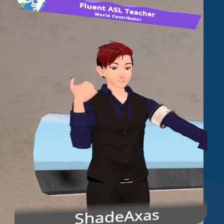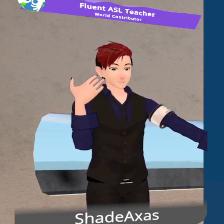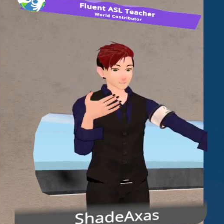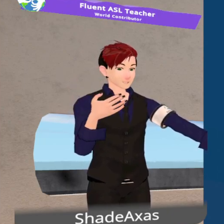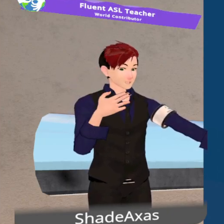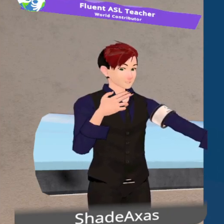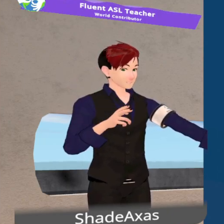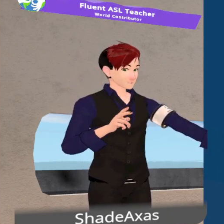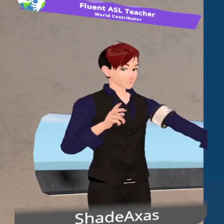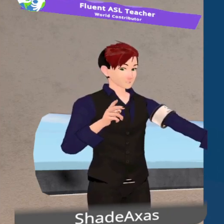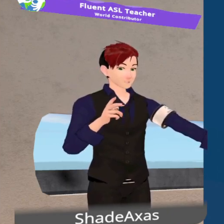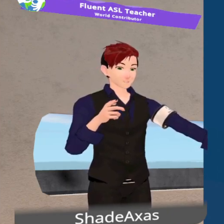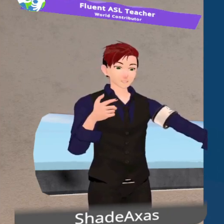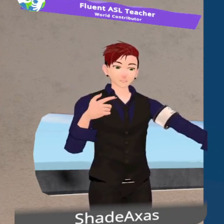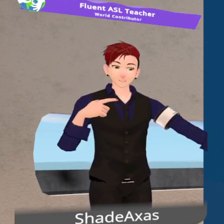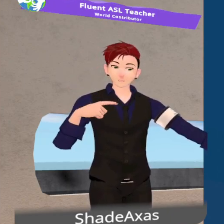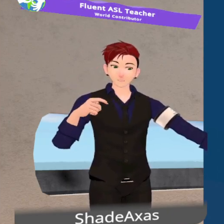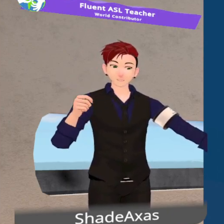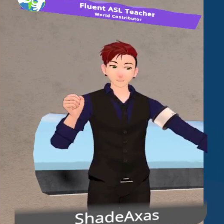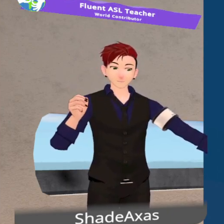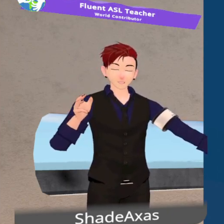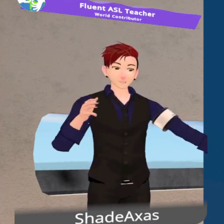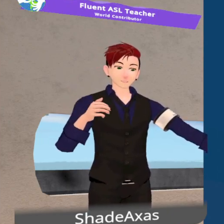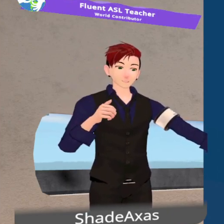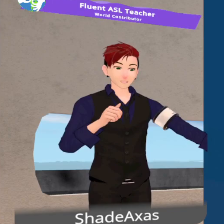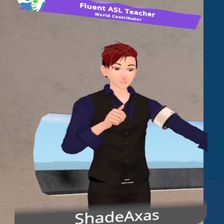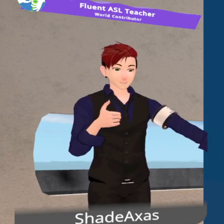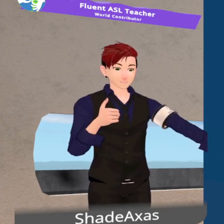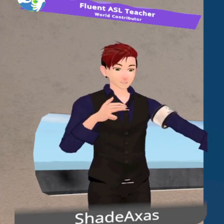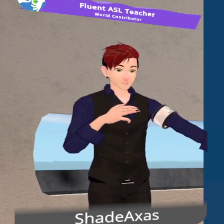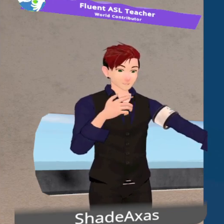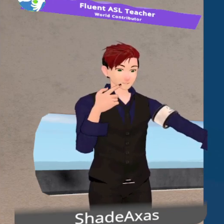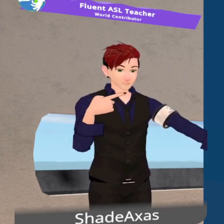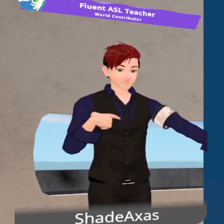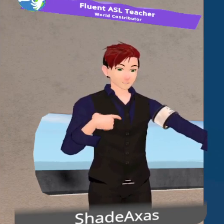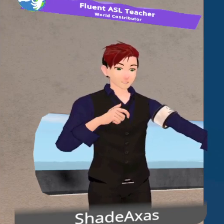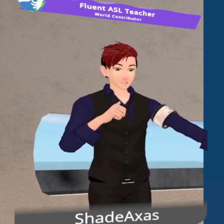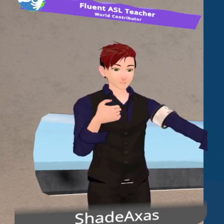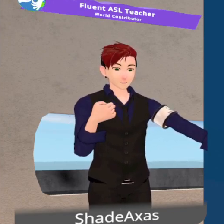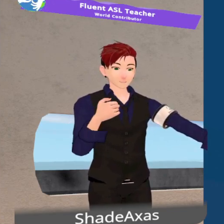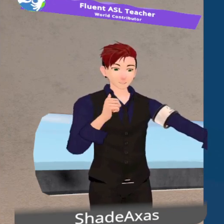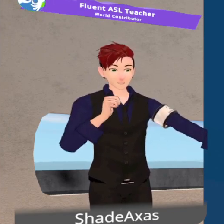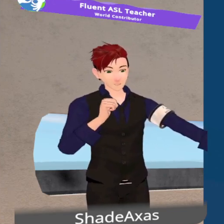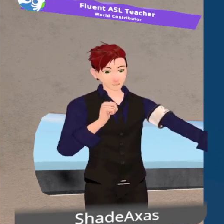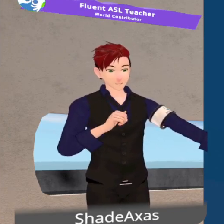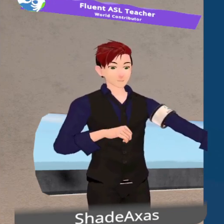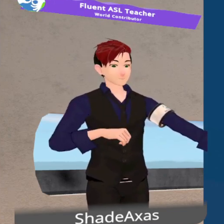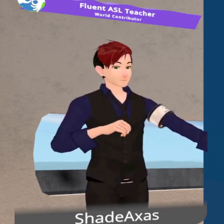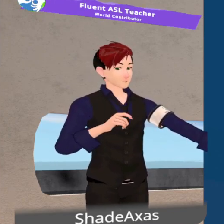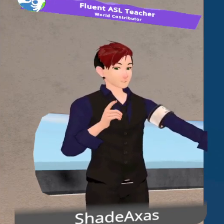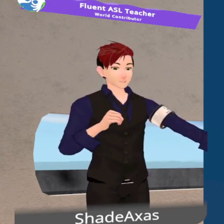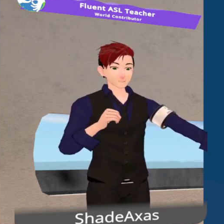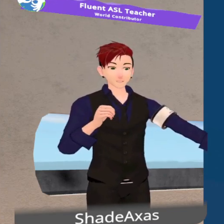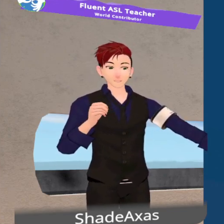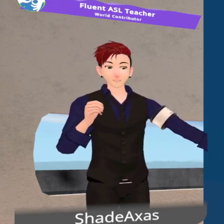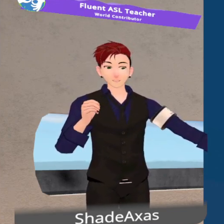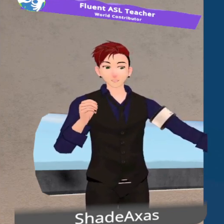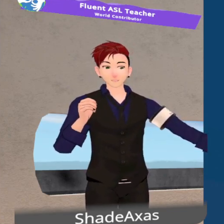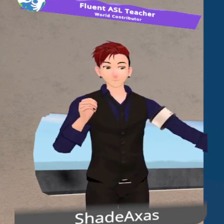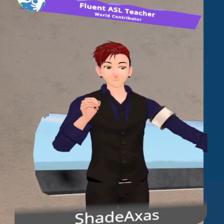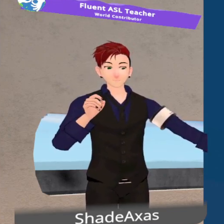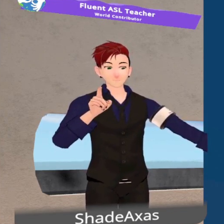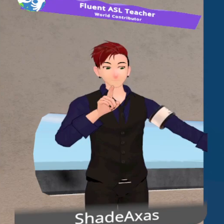we had tons of people who were like, no, we need mods. That's how it's accessible for us. That's how we are able to communicate. We need